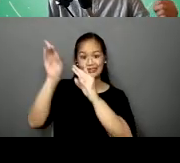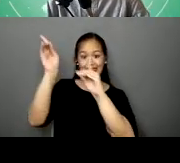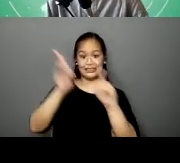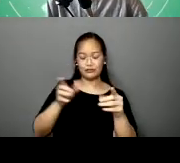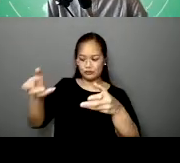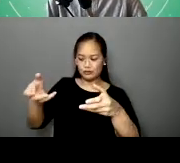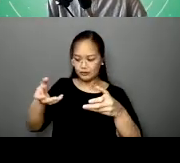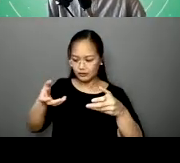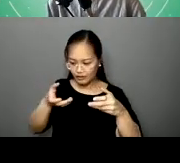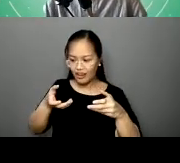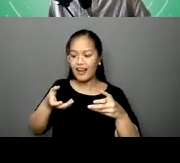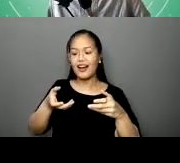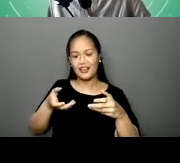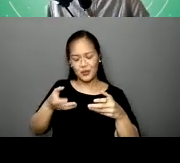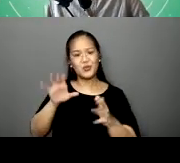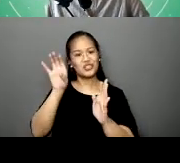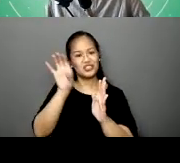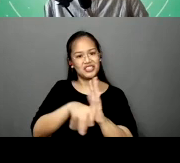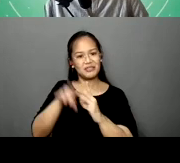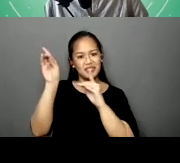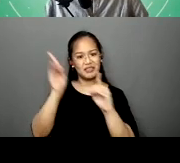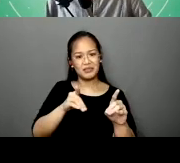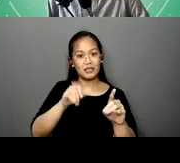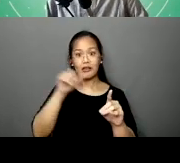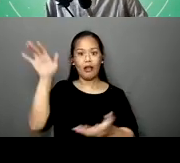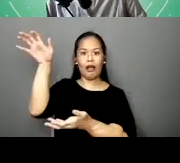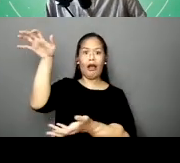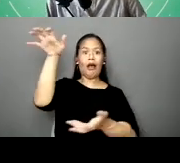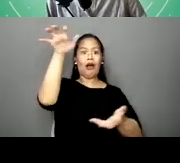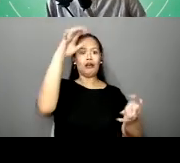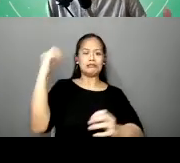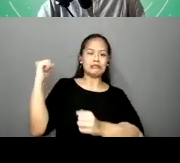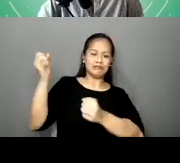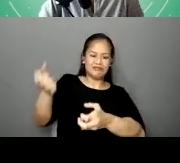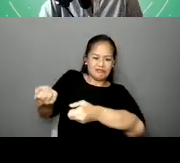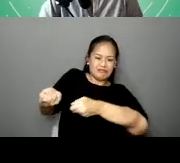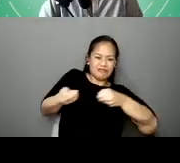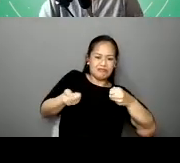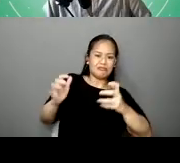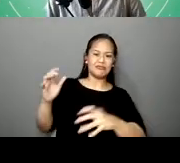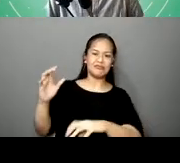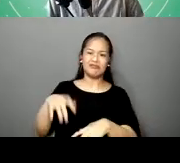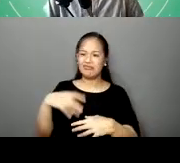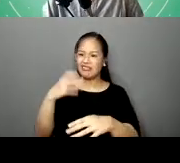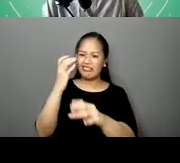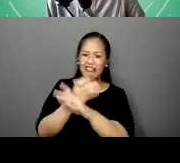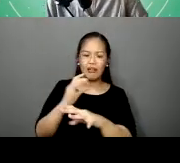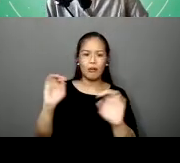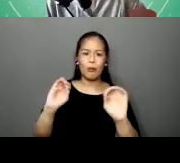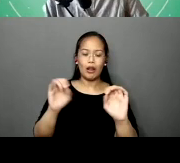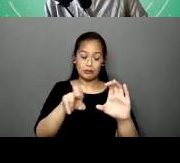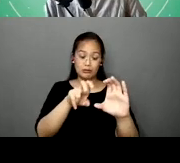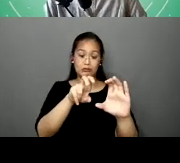be very expensive. They didn't have to be large and difficult to ship. You can simply buy a chair and assemble it in your home. And it was an interesting way